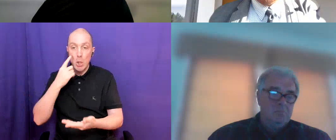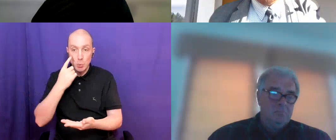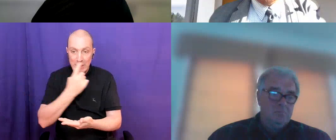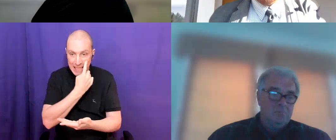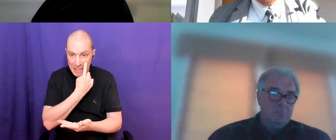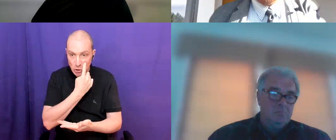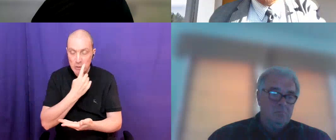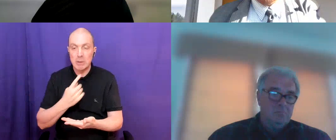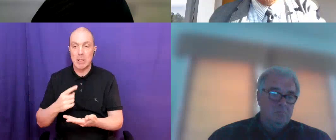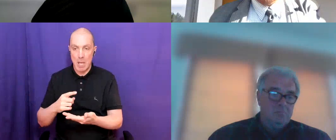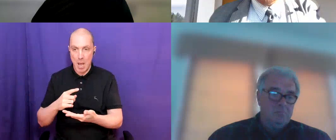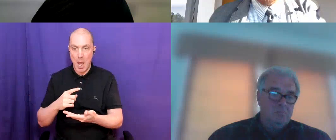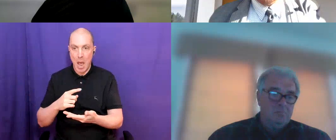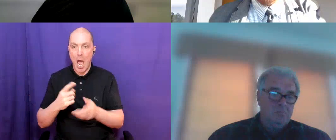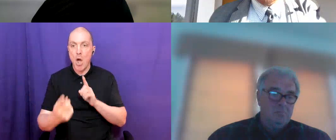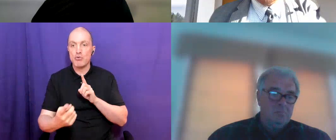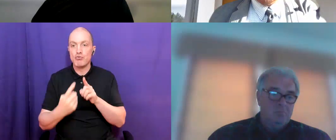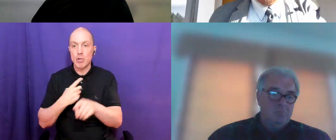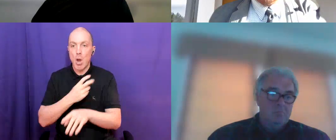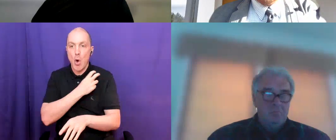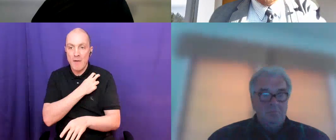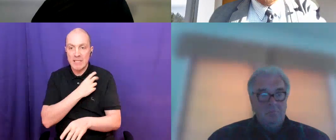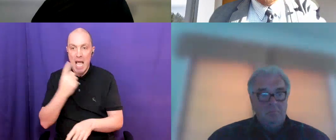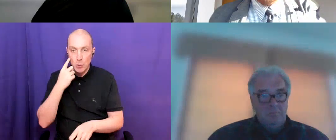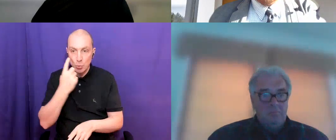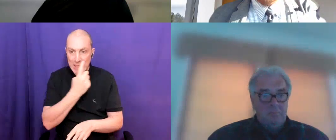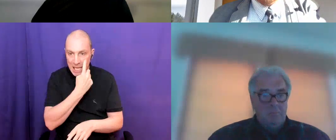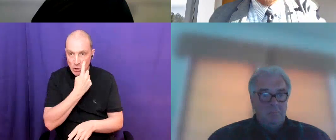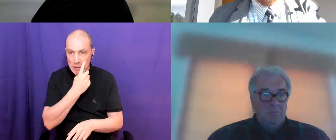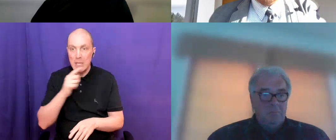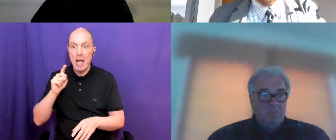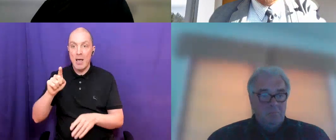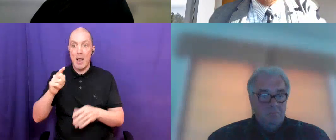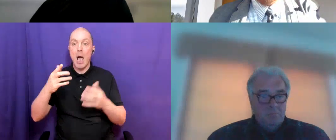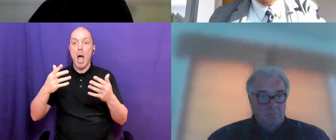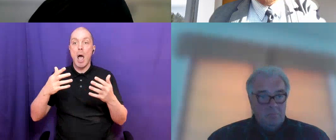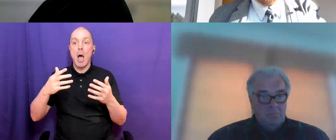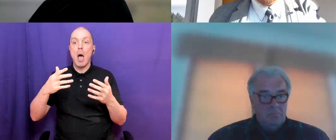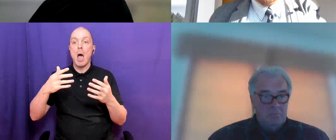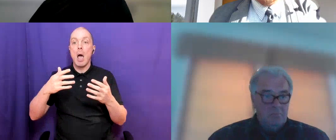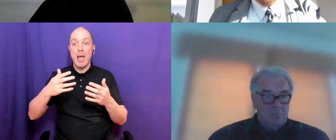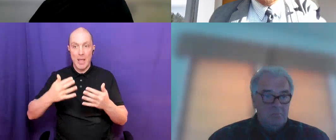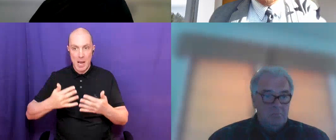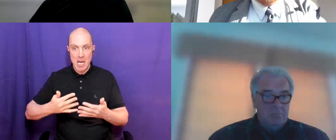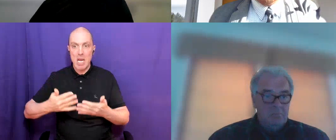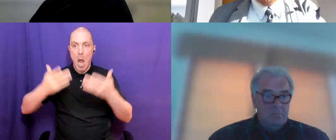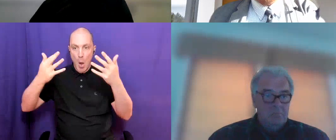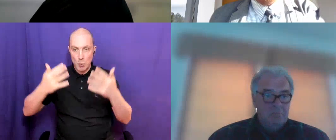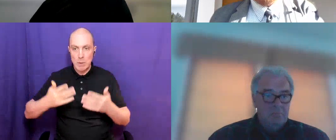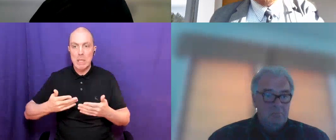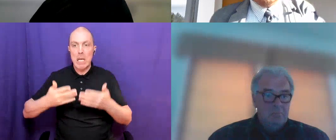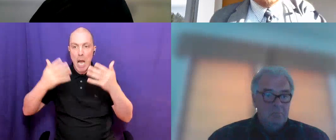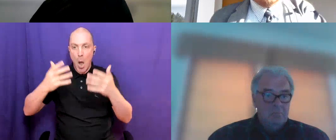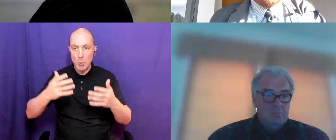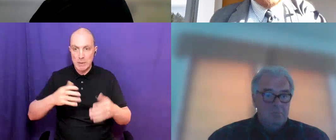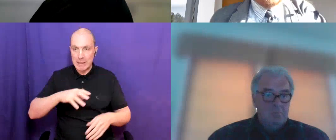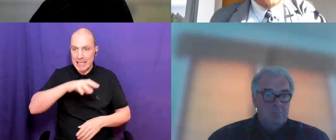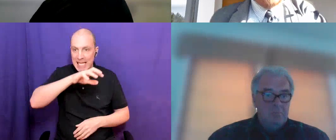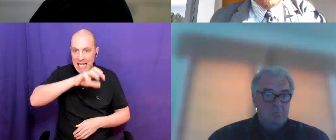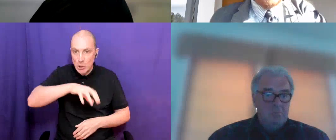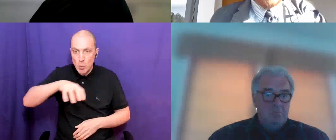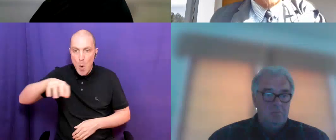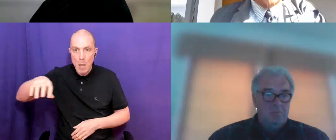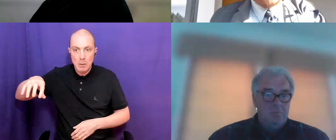then returning officer adjudication, and then the count for each ward being dealt with. So when